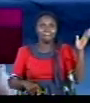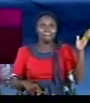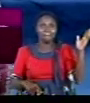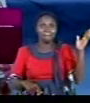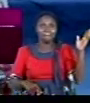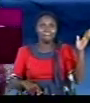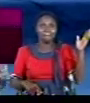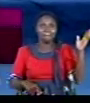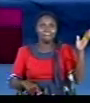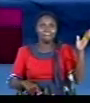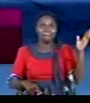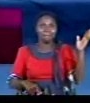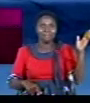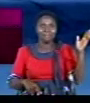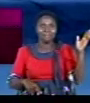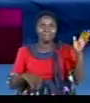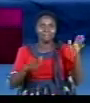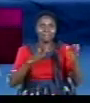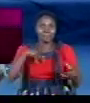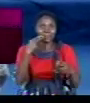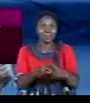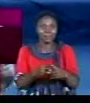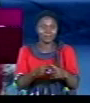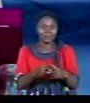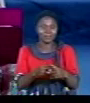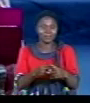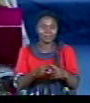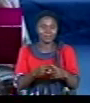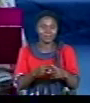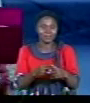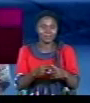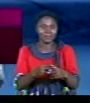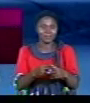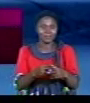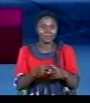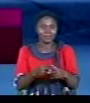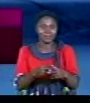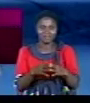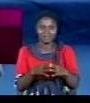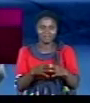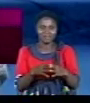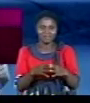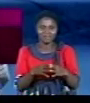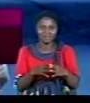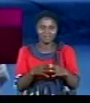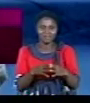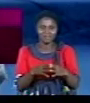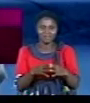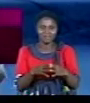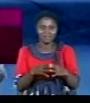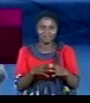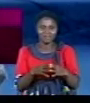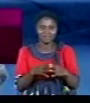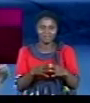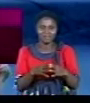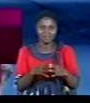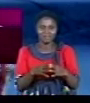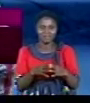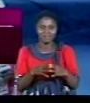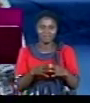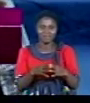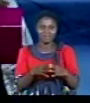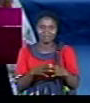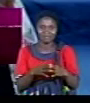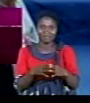By name, I am Sonny Elemaya, a citizen of River State under